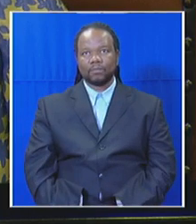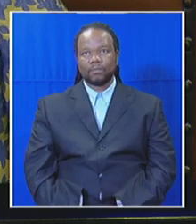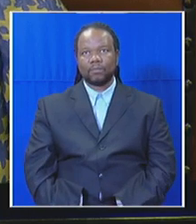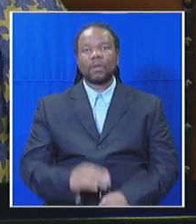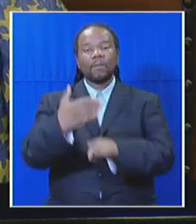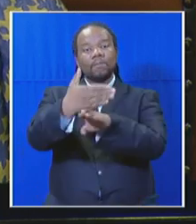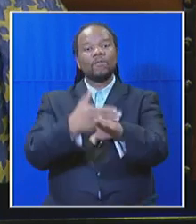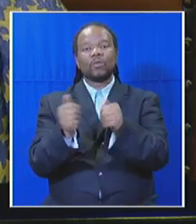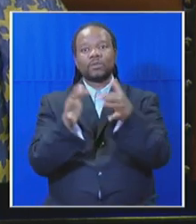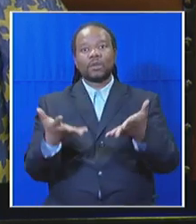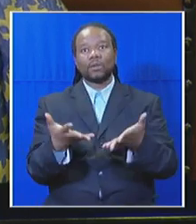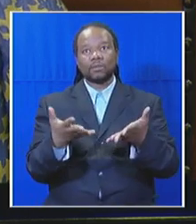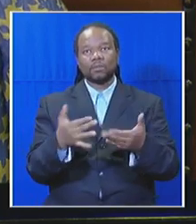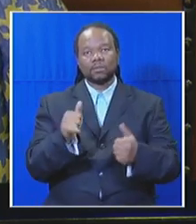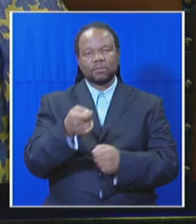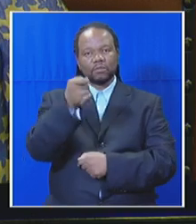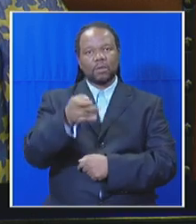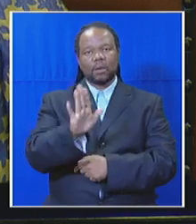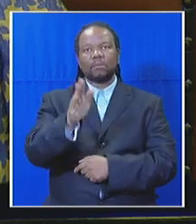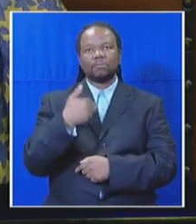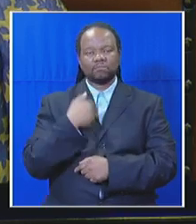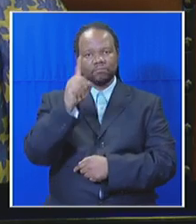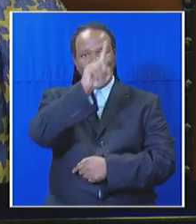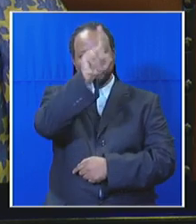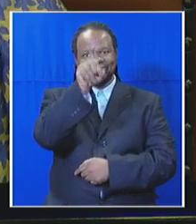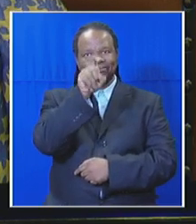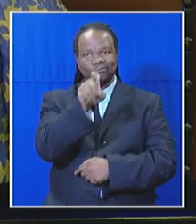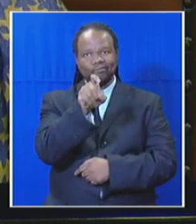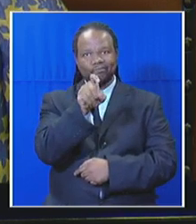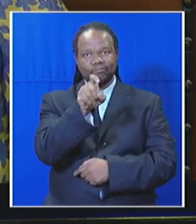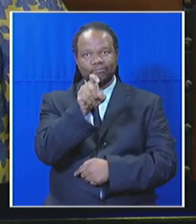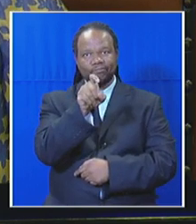Before you start, Honorable Speaker, I want to ask a question for clarity.